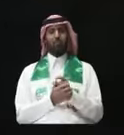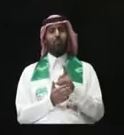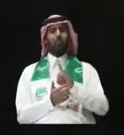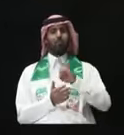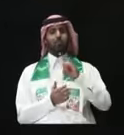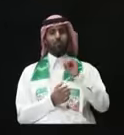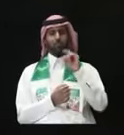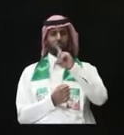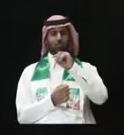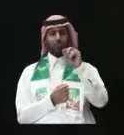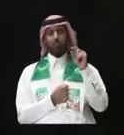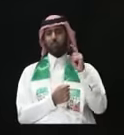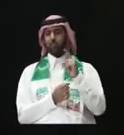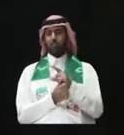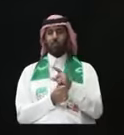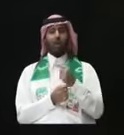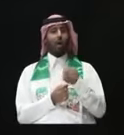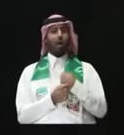I wasn't and